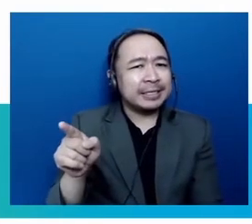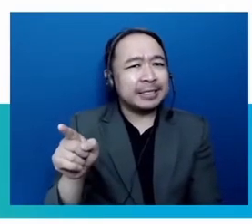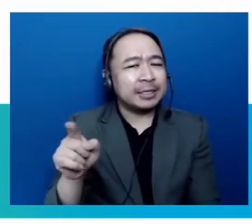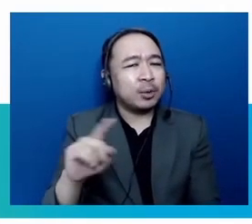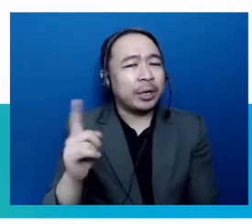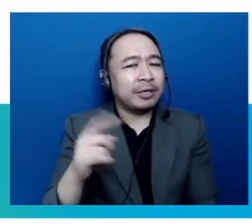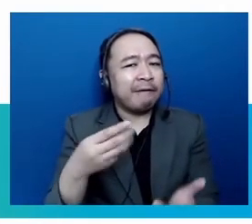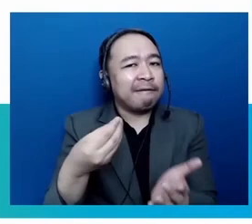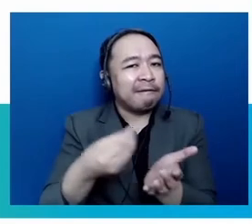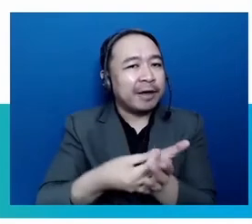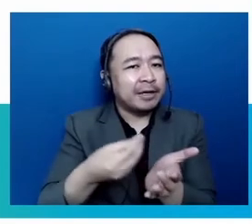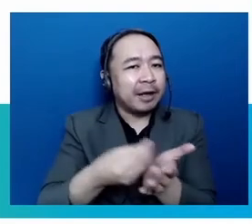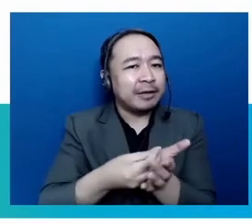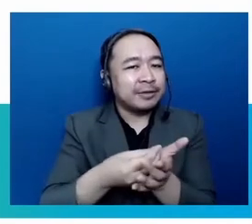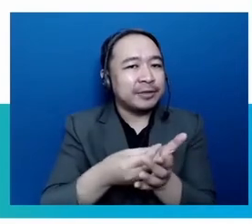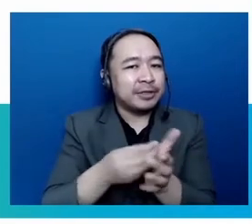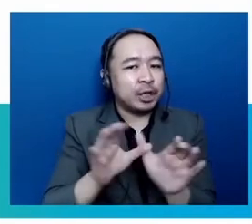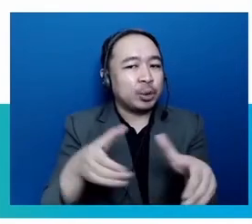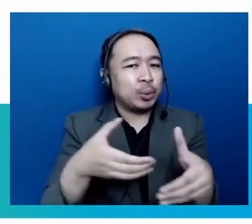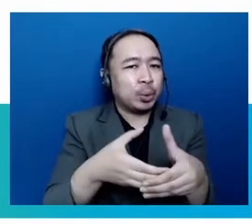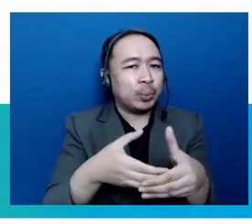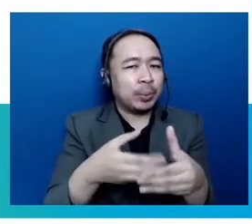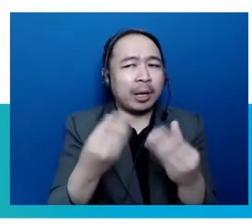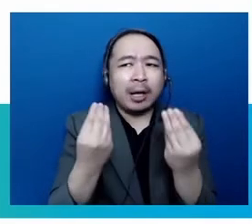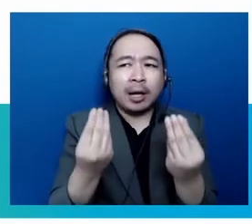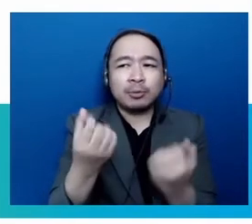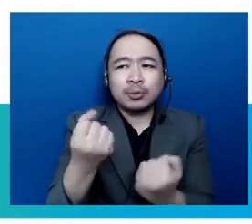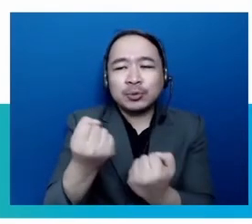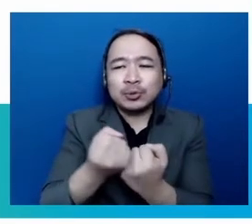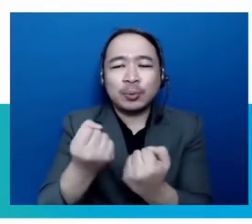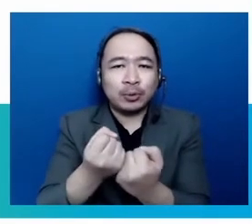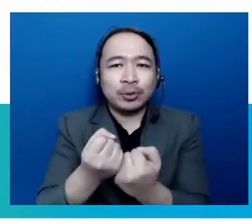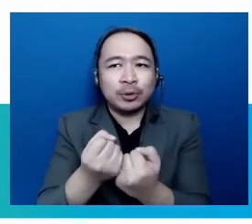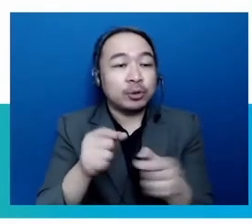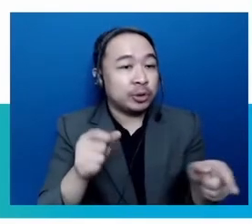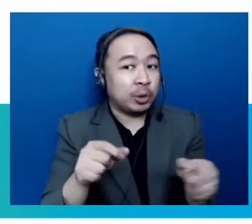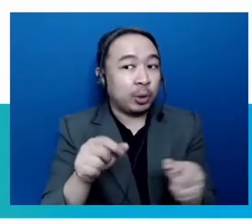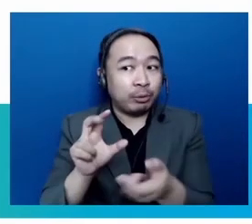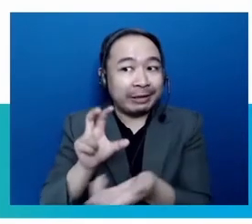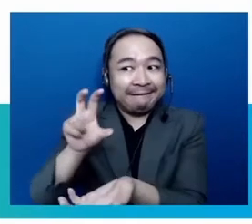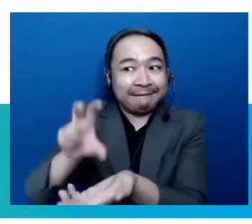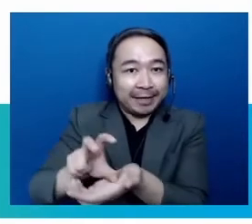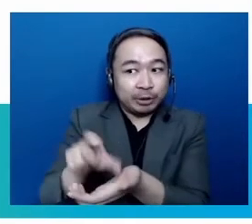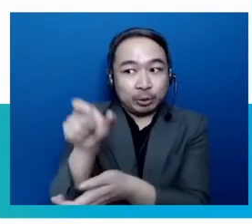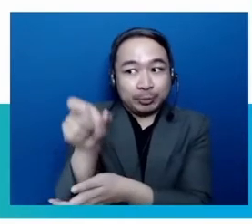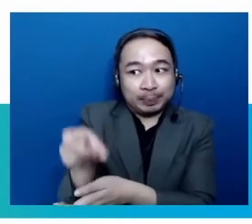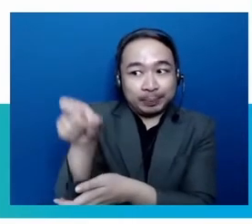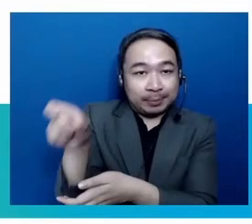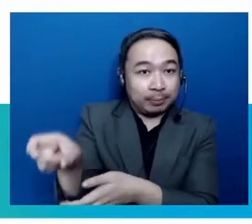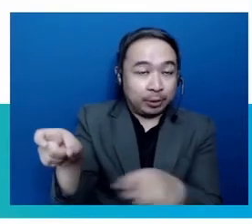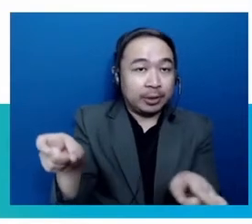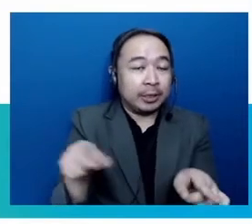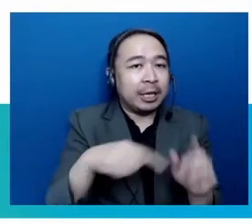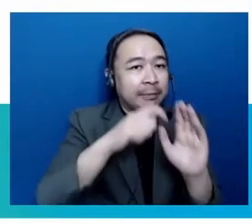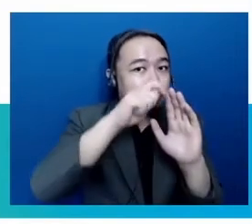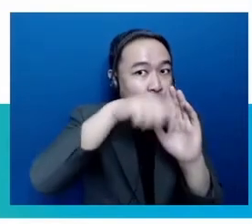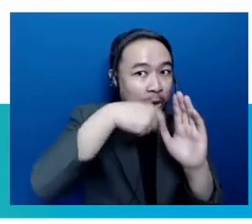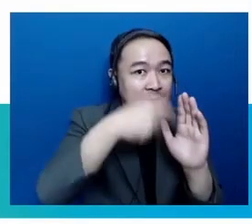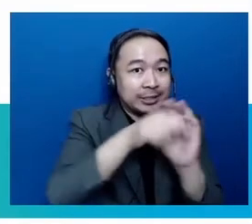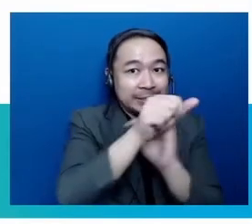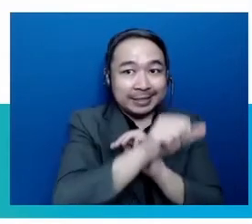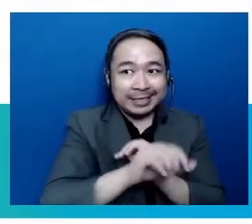finance into bridging the gap between investors and impactful projects in Asia? Anything